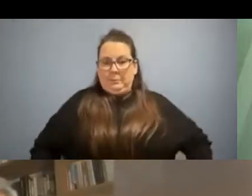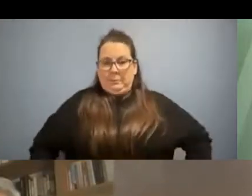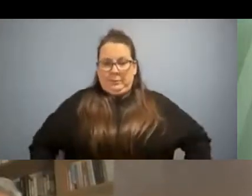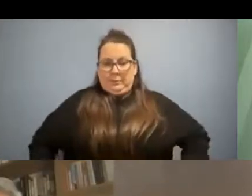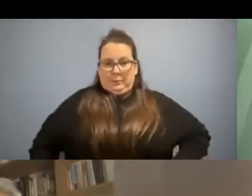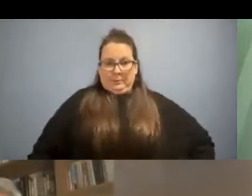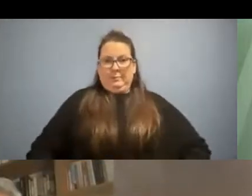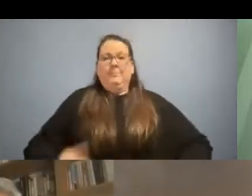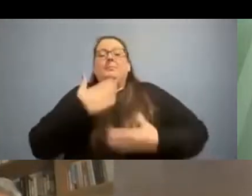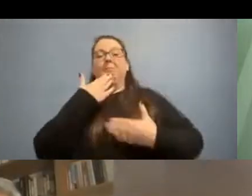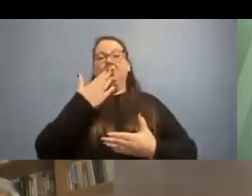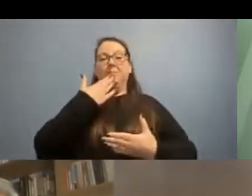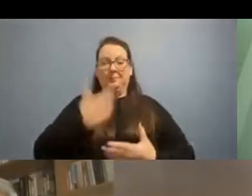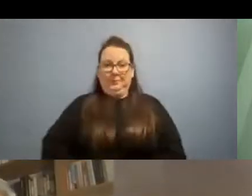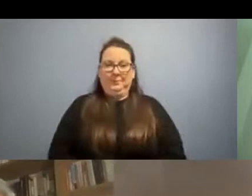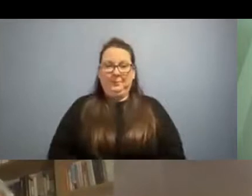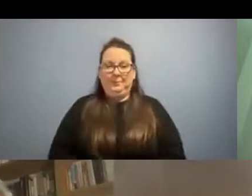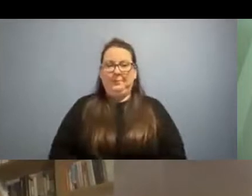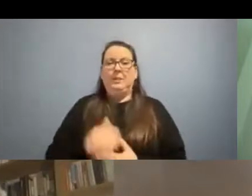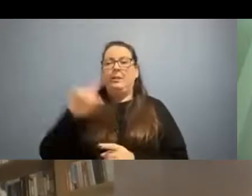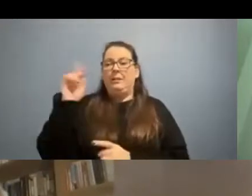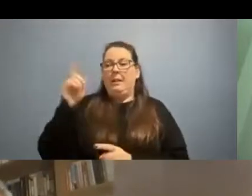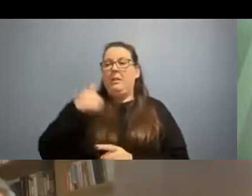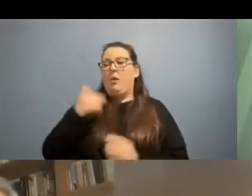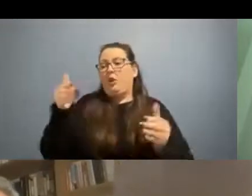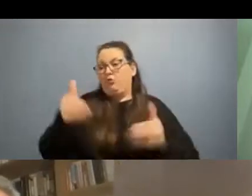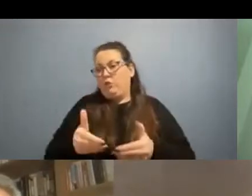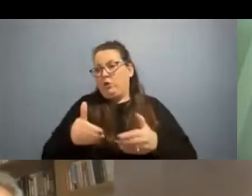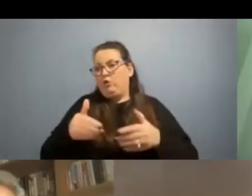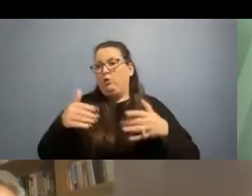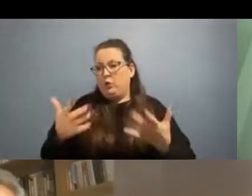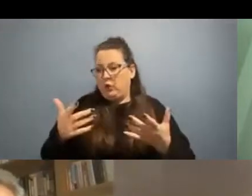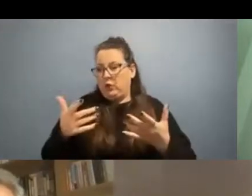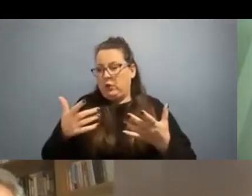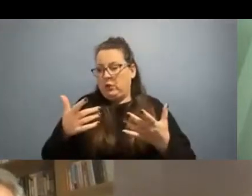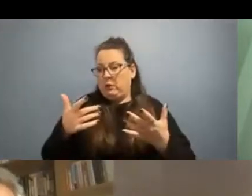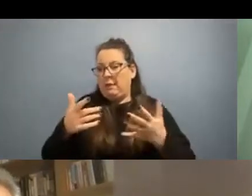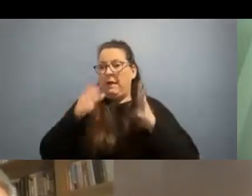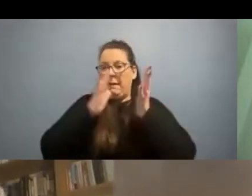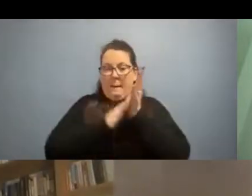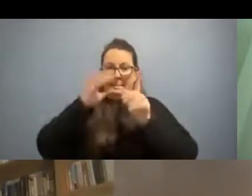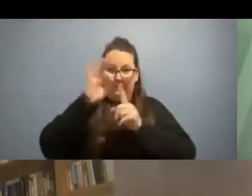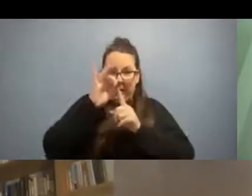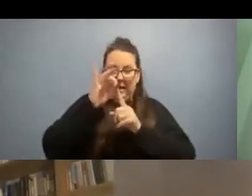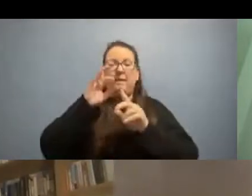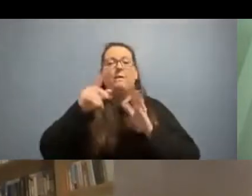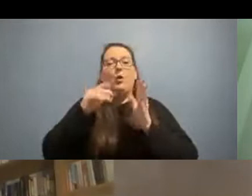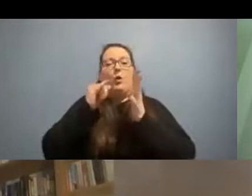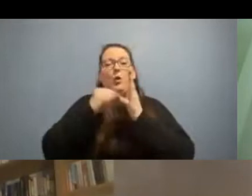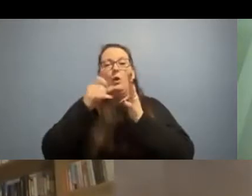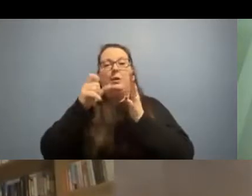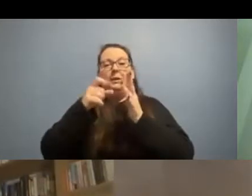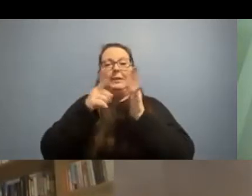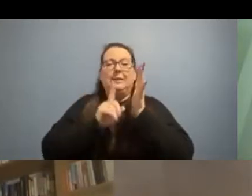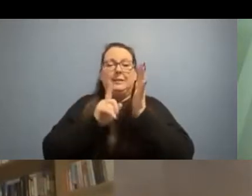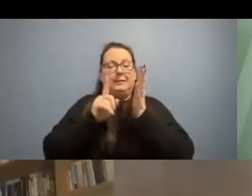Thank you, Amanda. I'd now like to introduce our much valued federal member MP for Scullin, Mr. Andrew Giles.